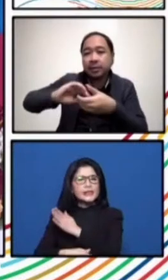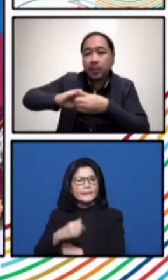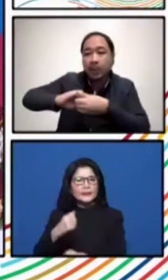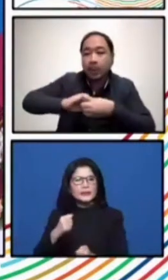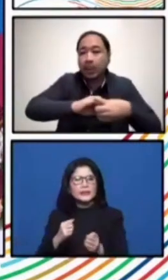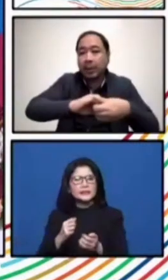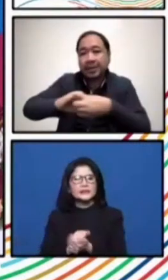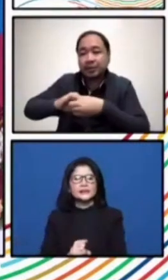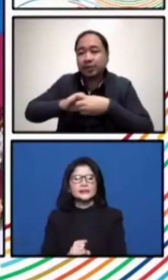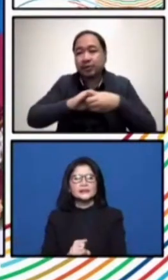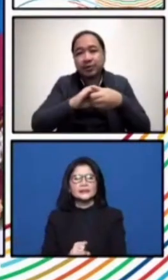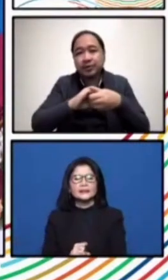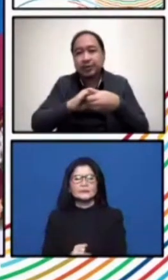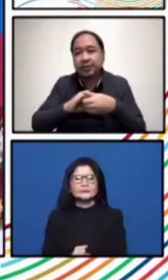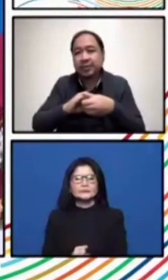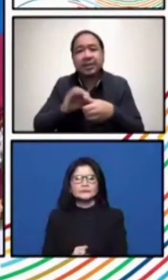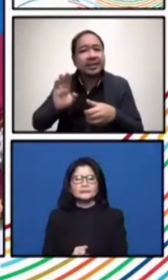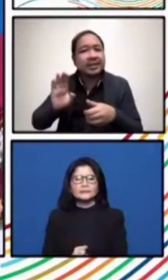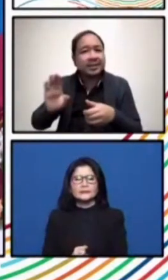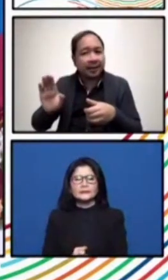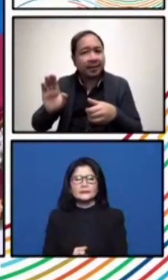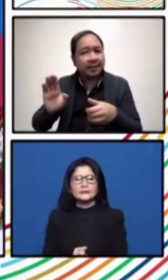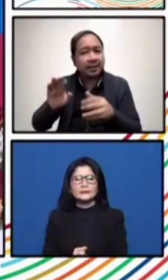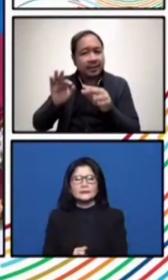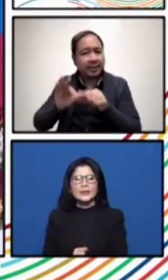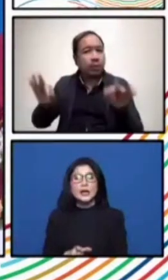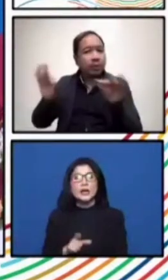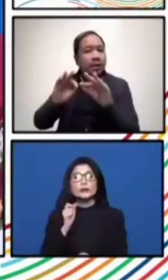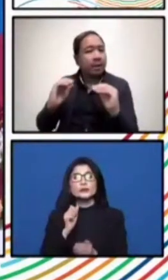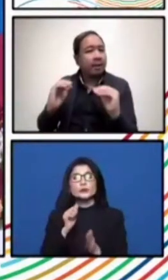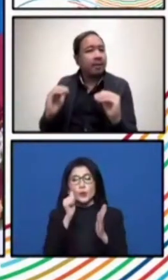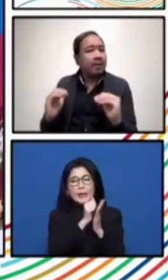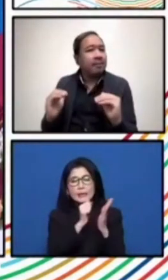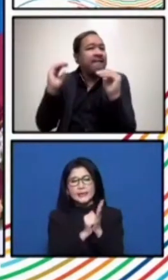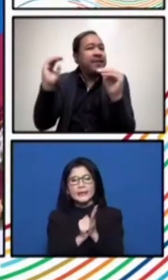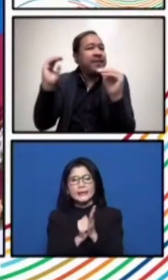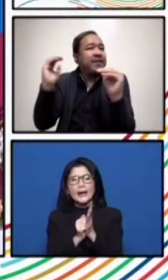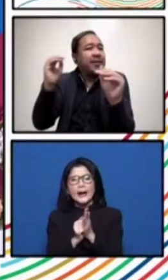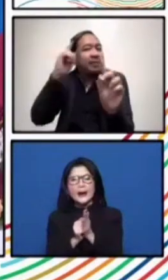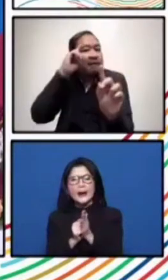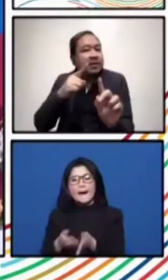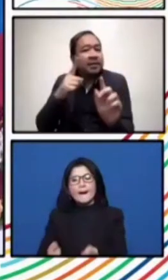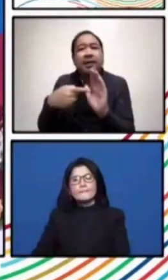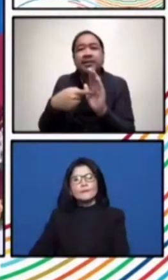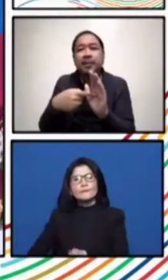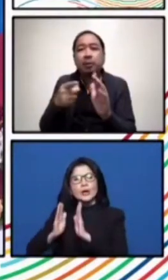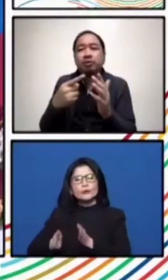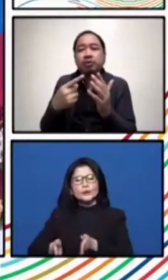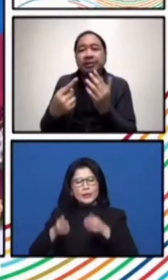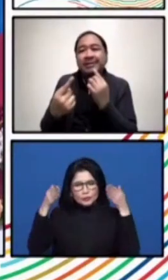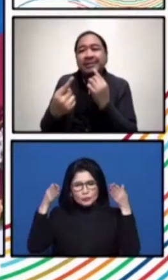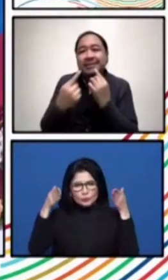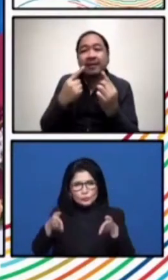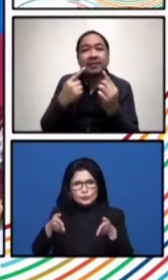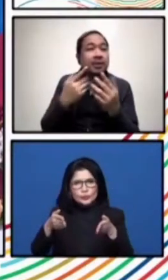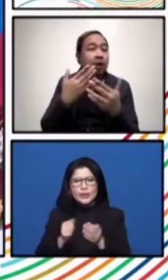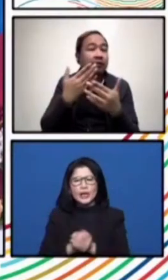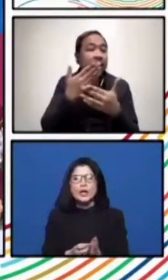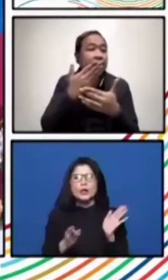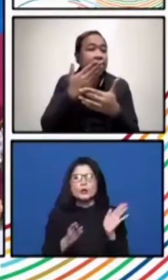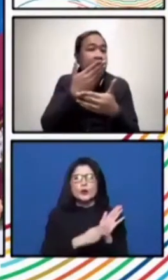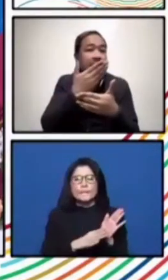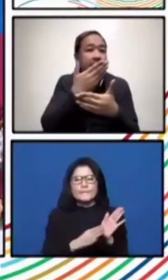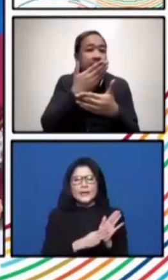a key development agenda for example in the climate actions time is your mom